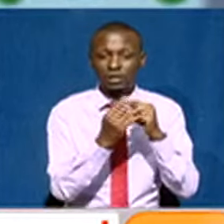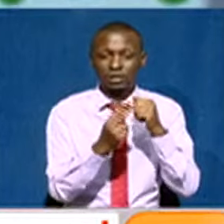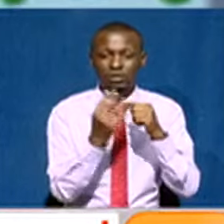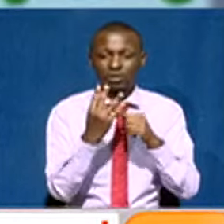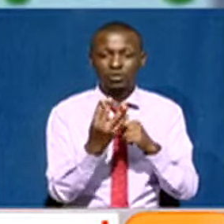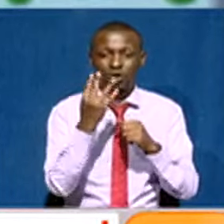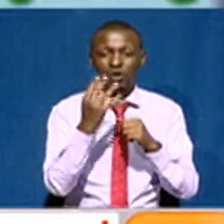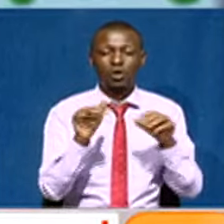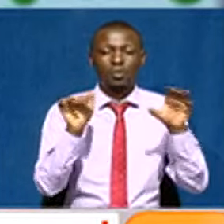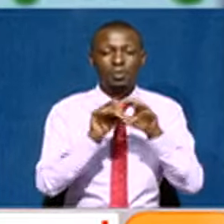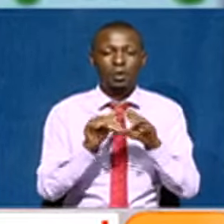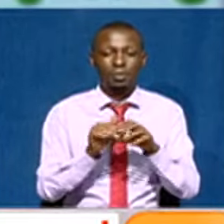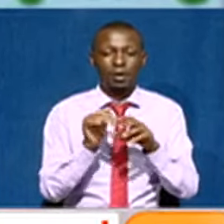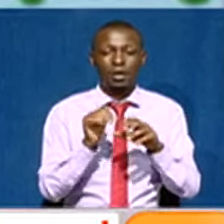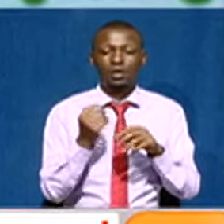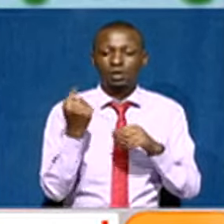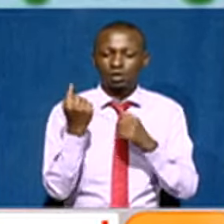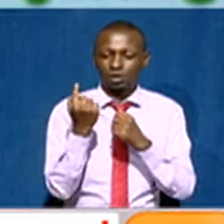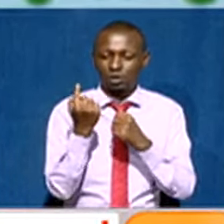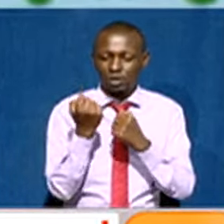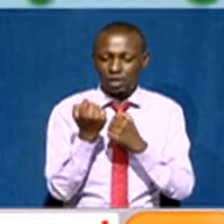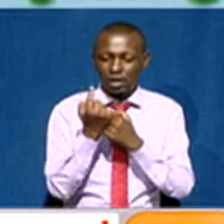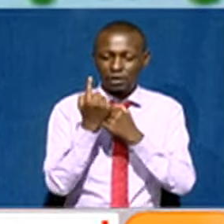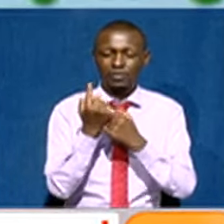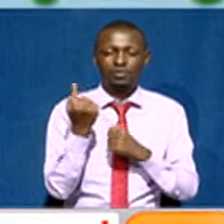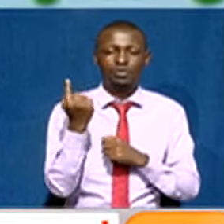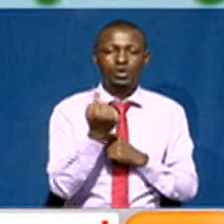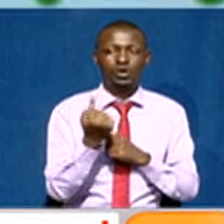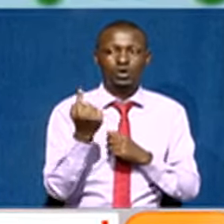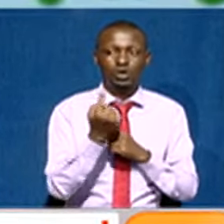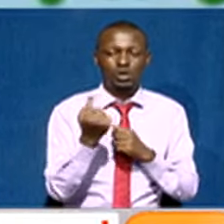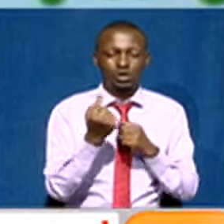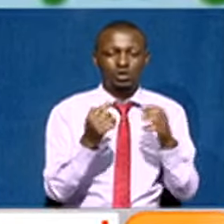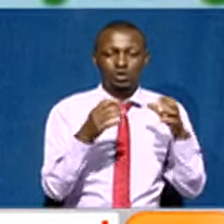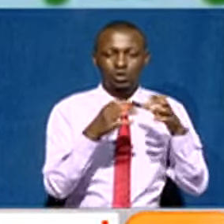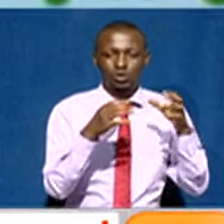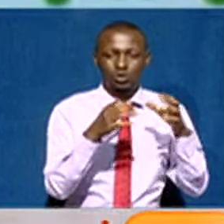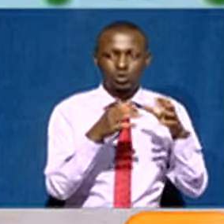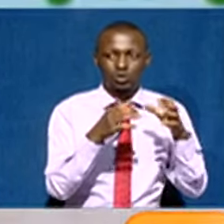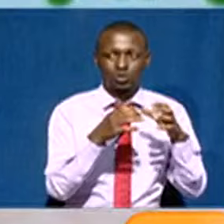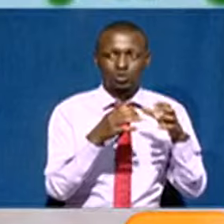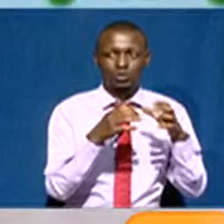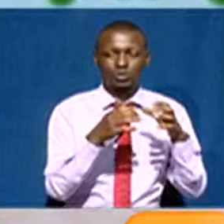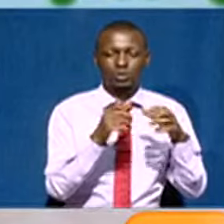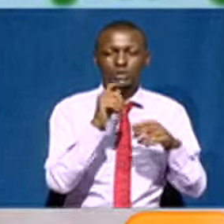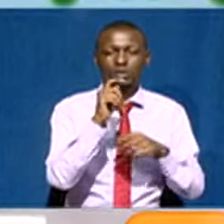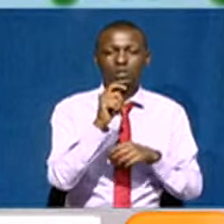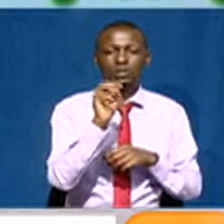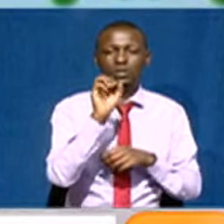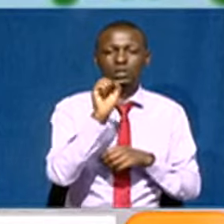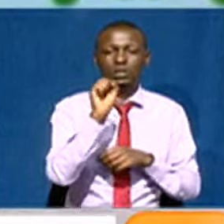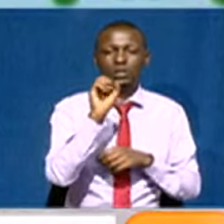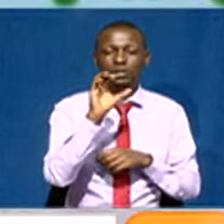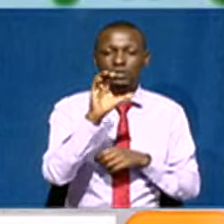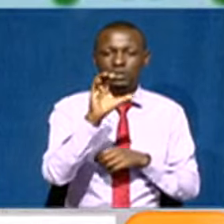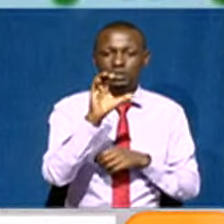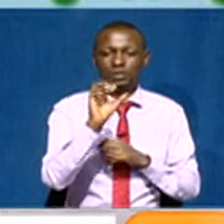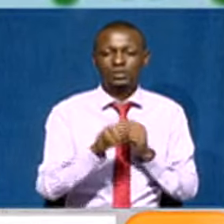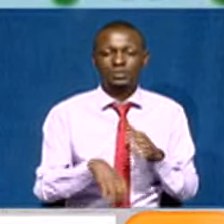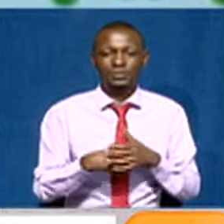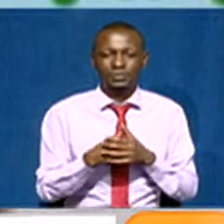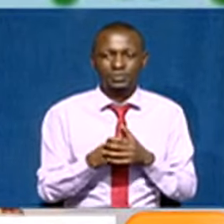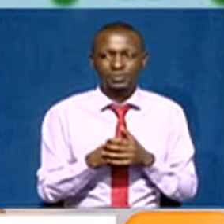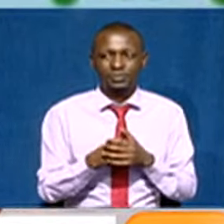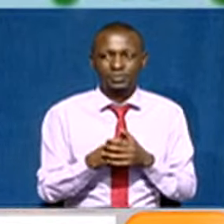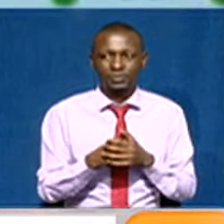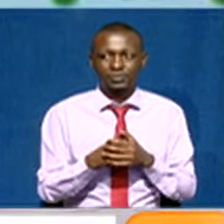11 members of the TSC Secretariat. TSC Secretariat here mean the employees of the Teacher Service Commission, not even teachers per se. But of